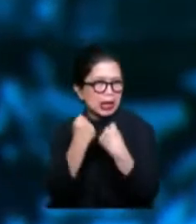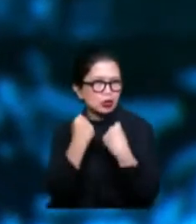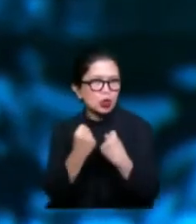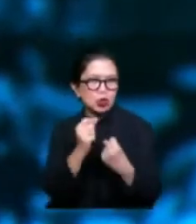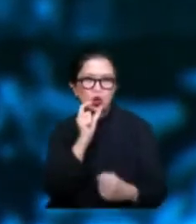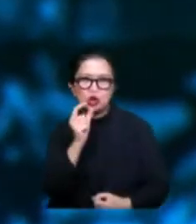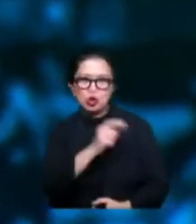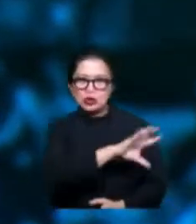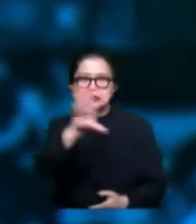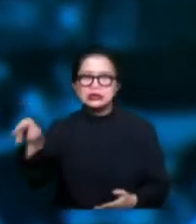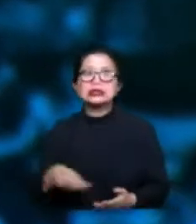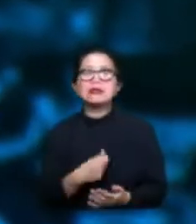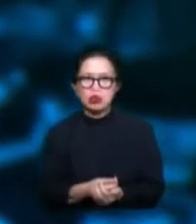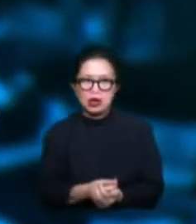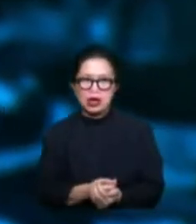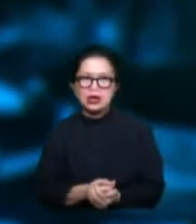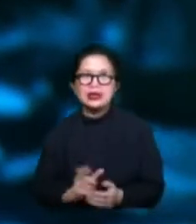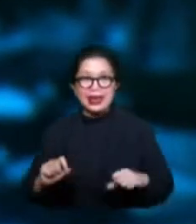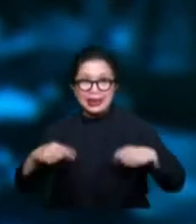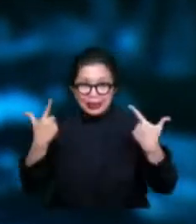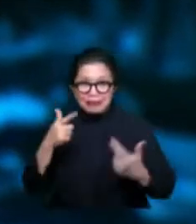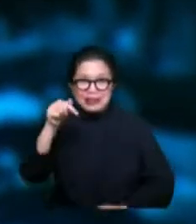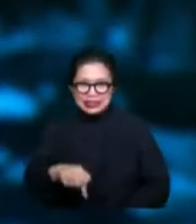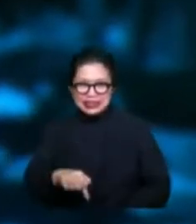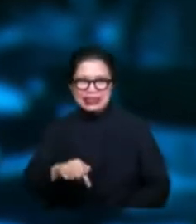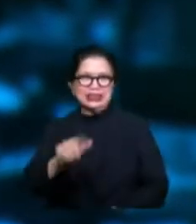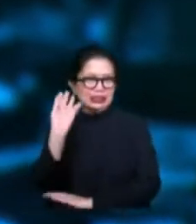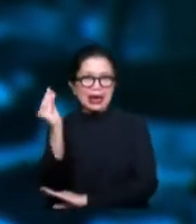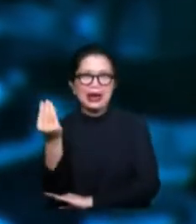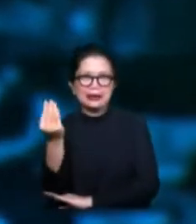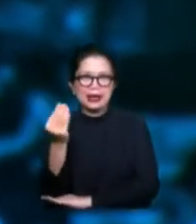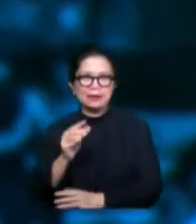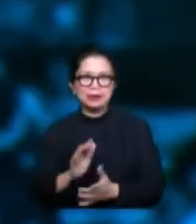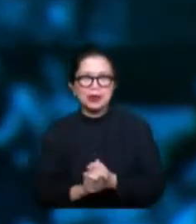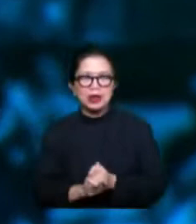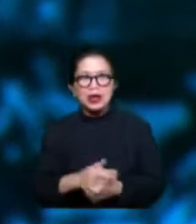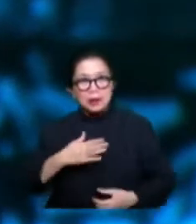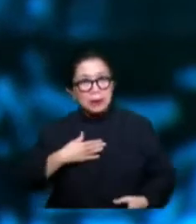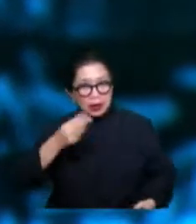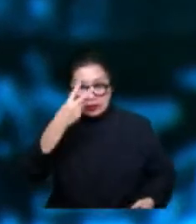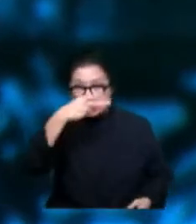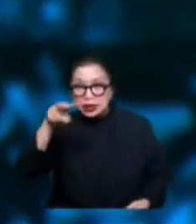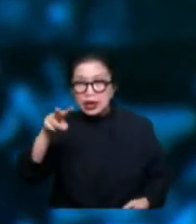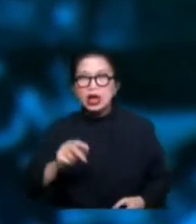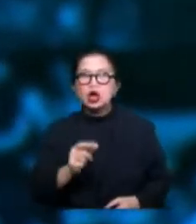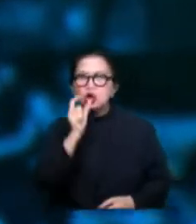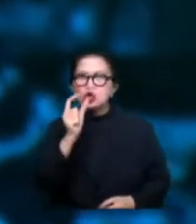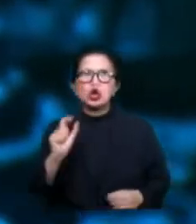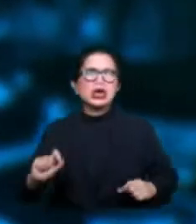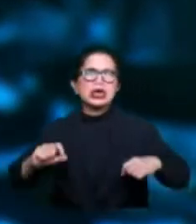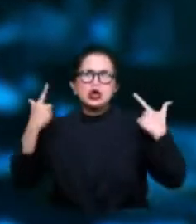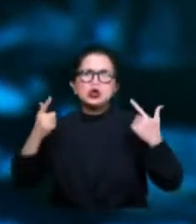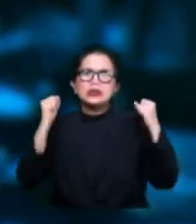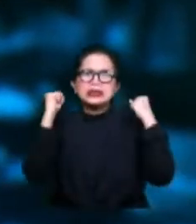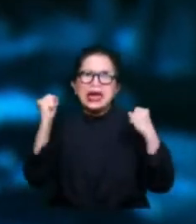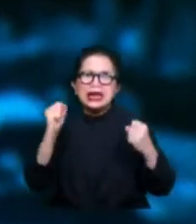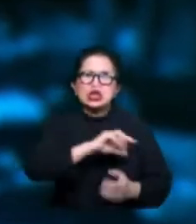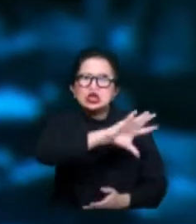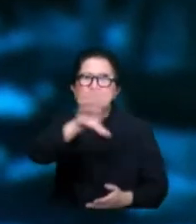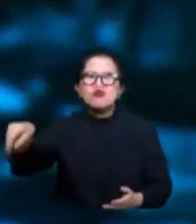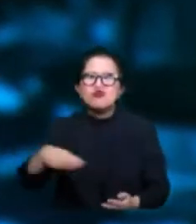it. Our concern is a safe life for everyone in Jakarta. Protecting Jakarta is protecting